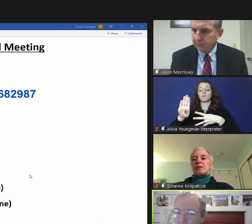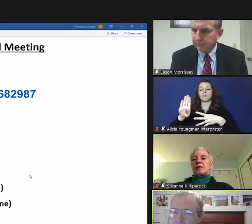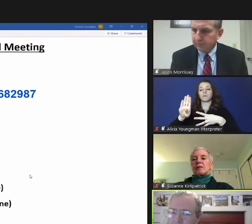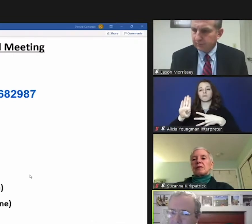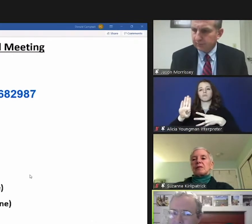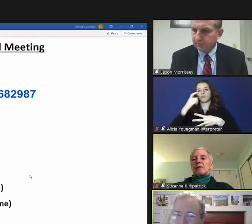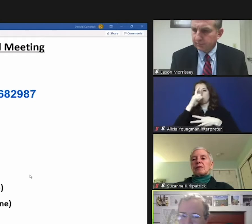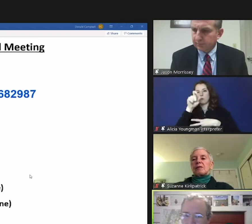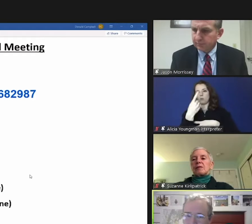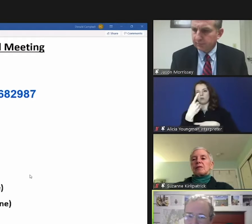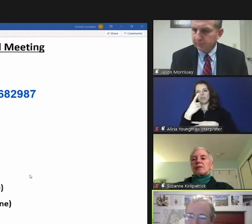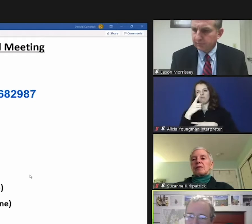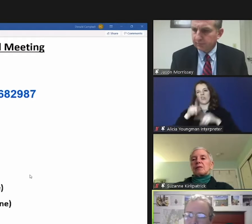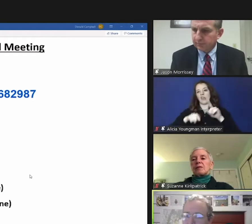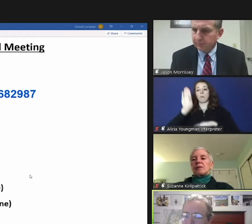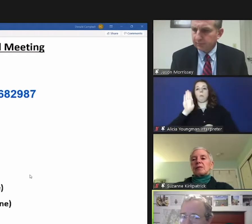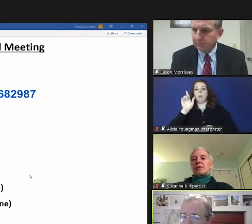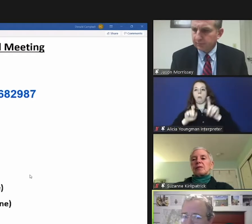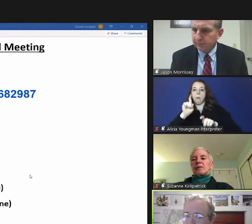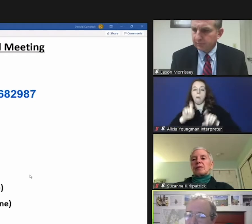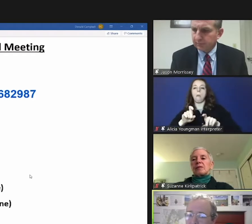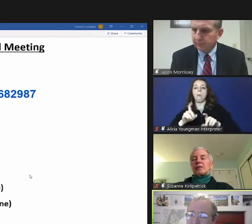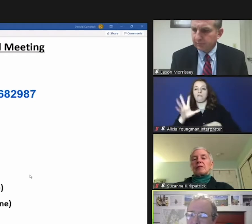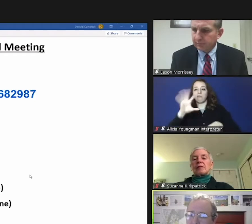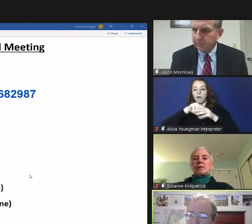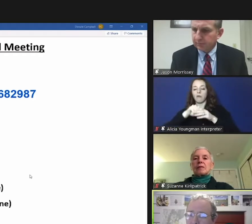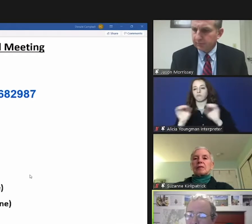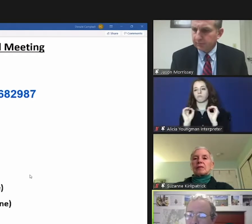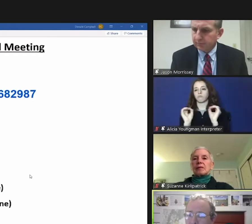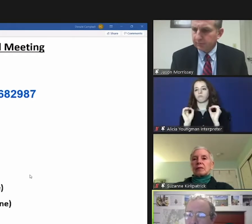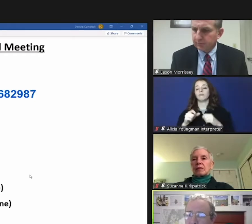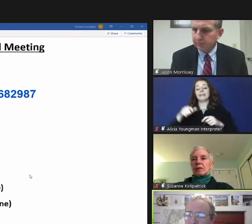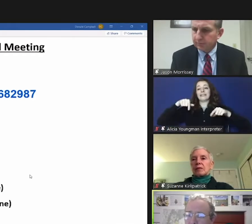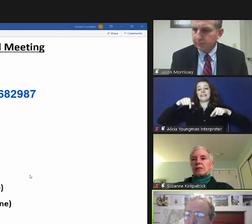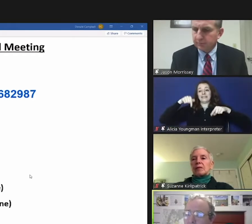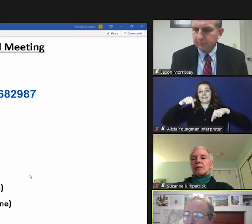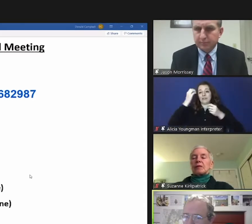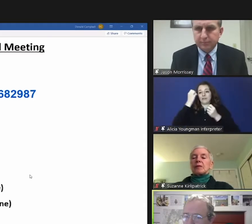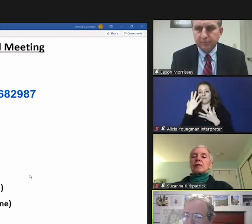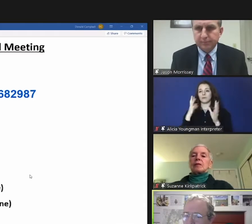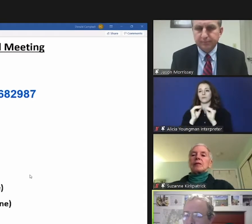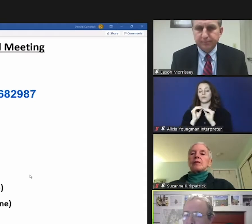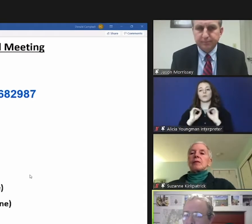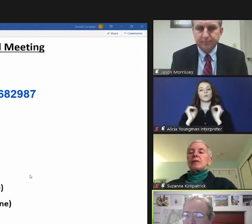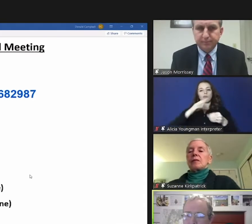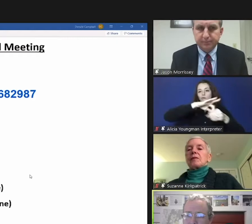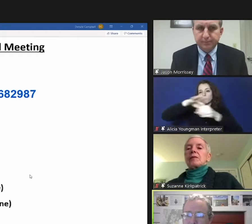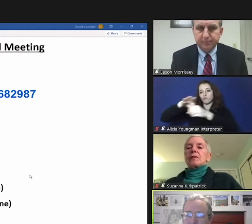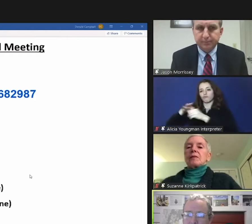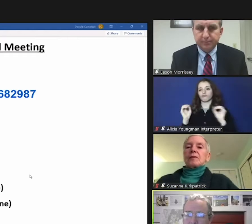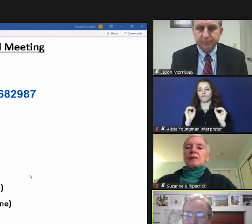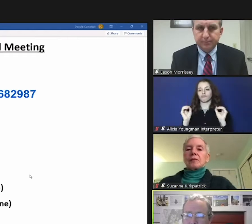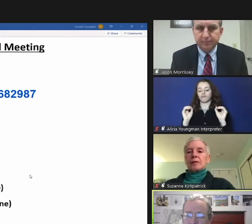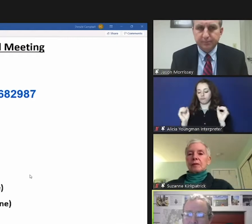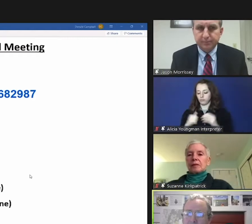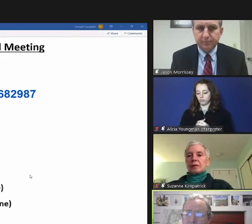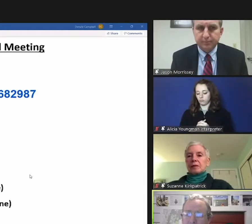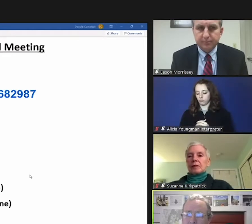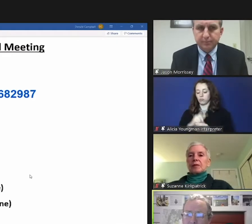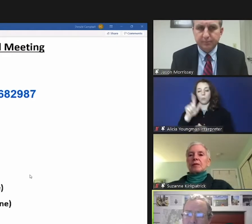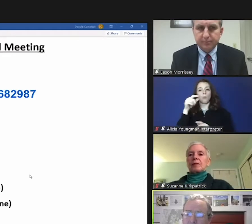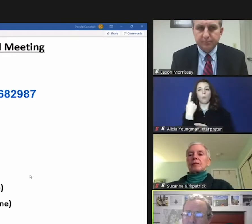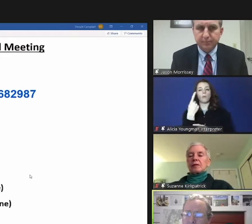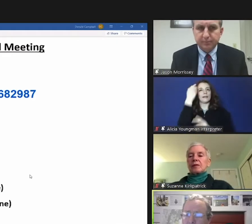for watching only. So this is an informational meeting. No votes will be taken at this meeting. It's only